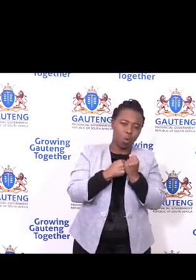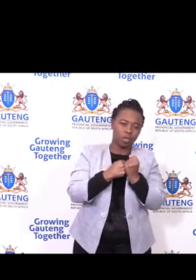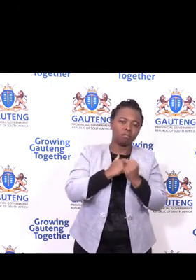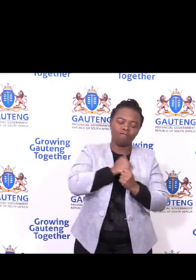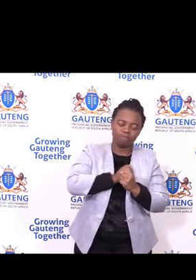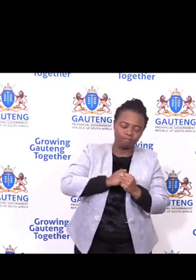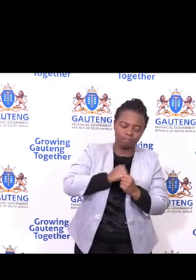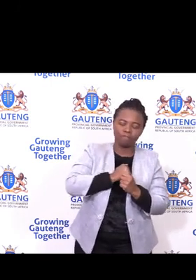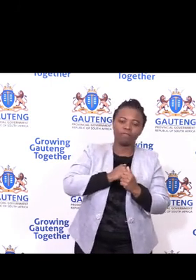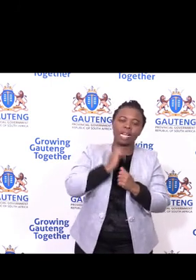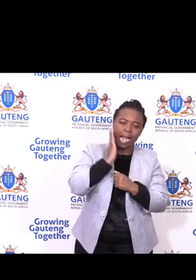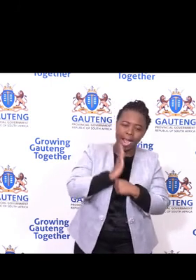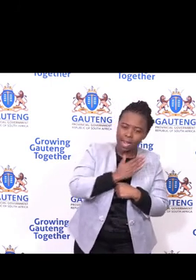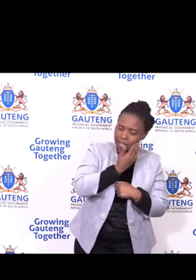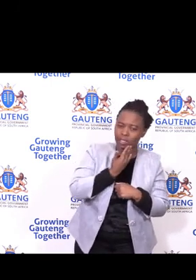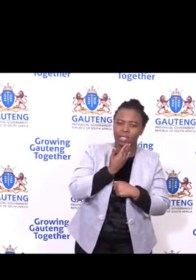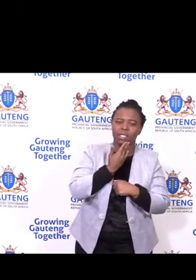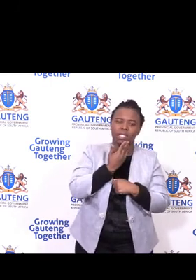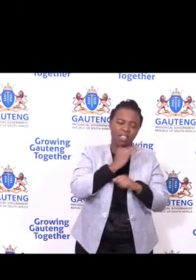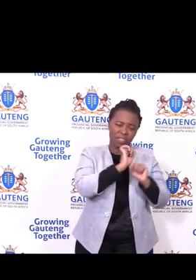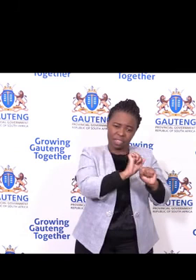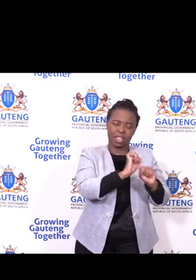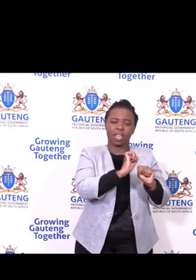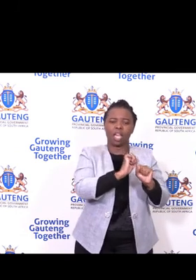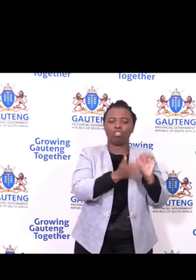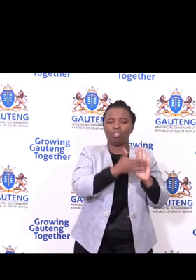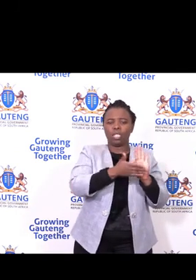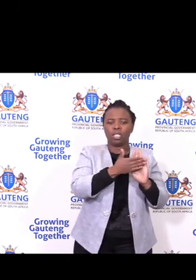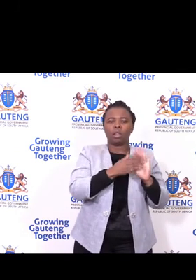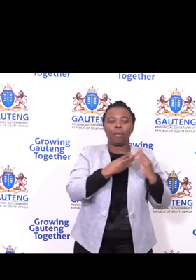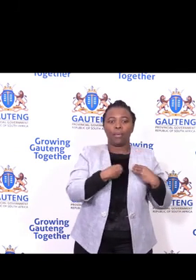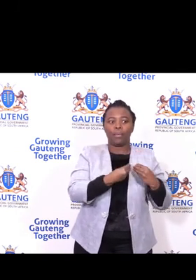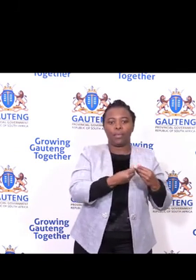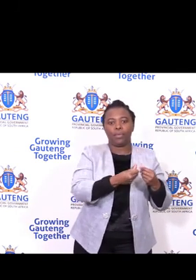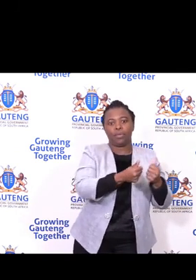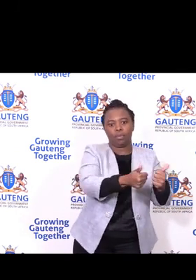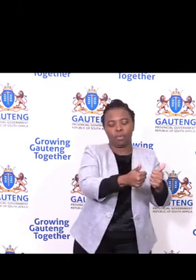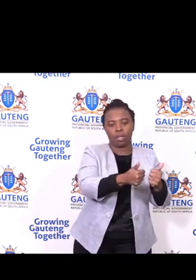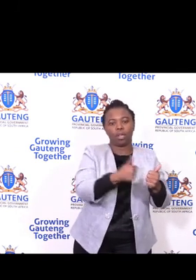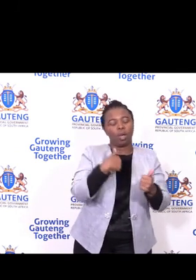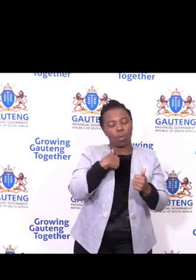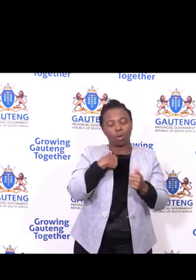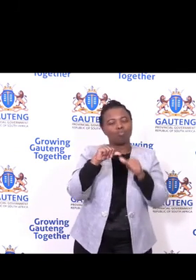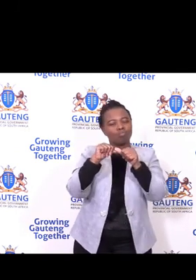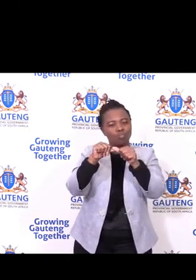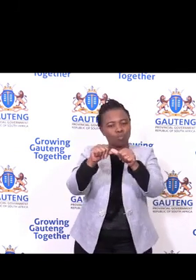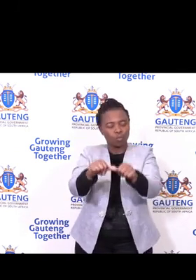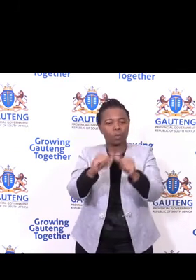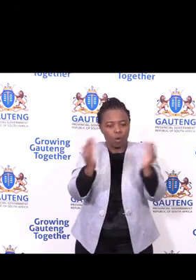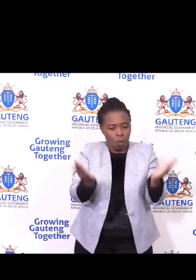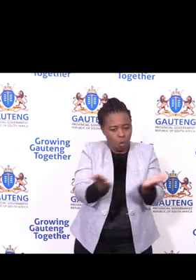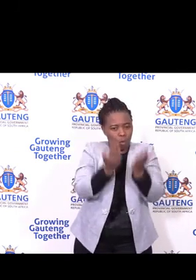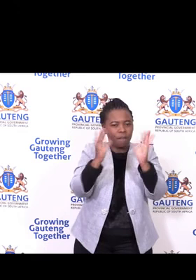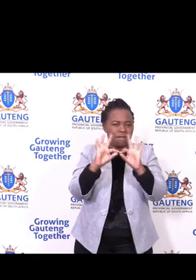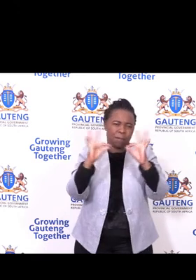and kindness in their journey towards recovery. We continue to observe, encourage our families